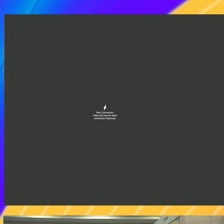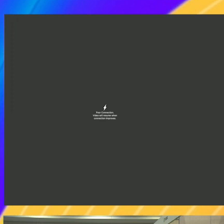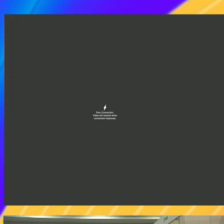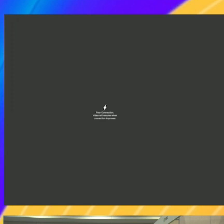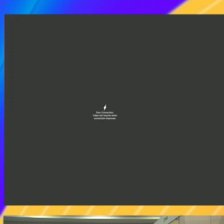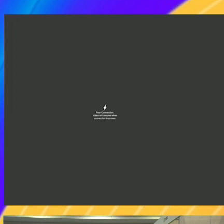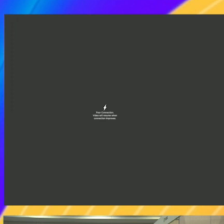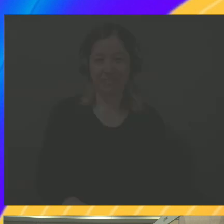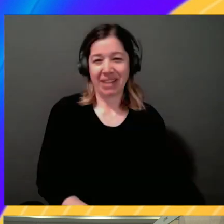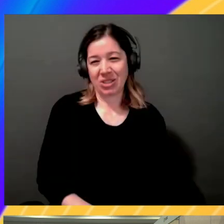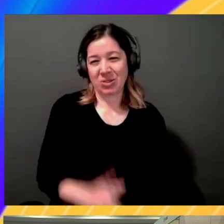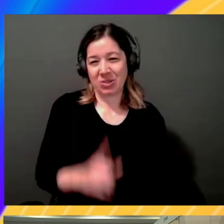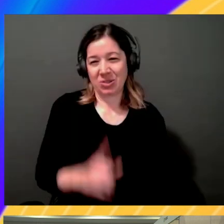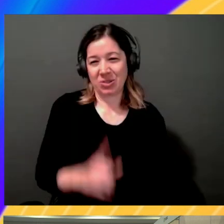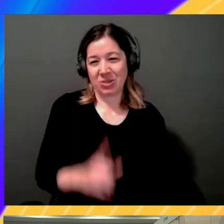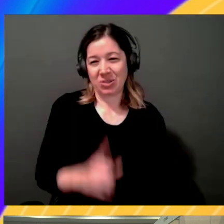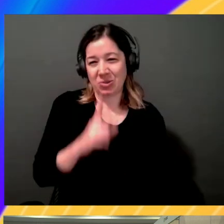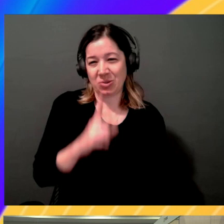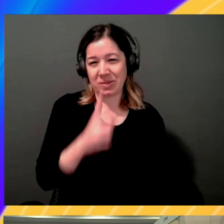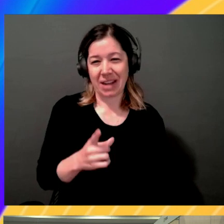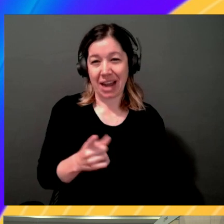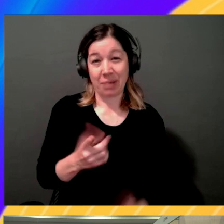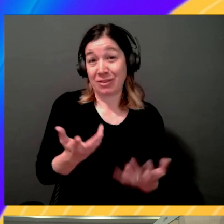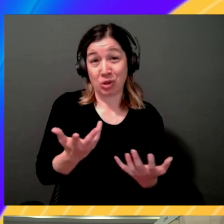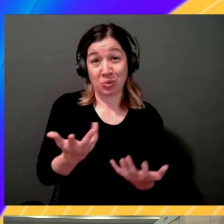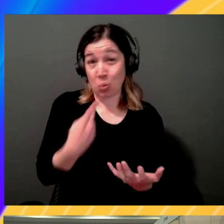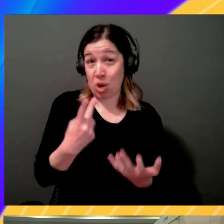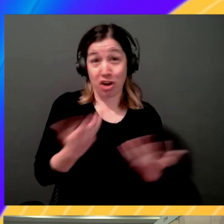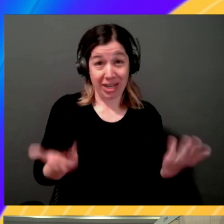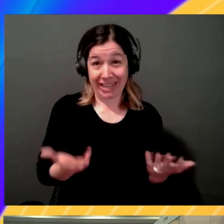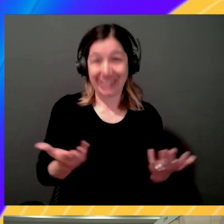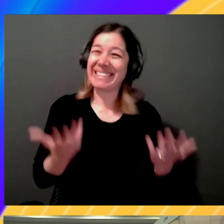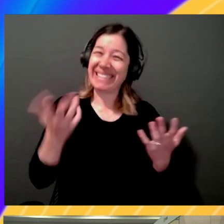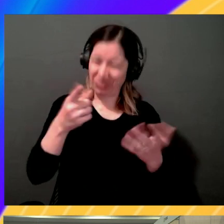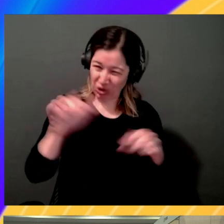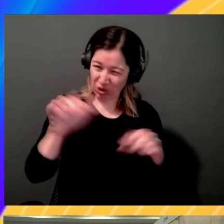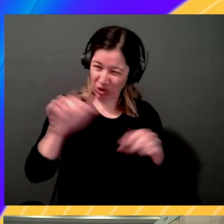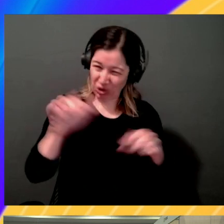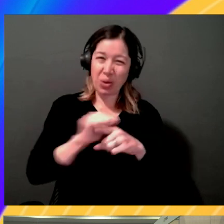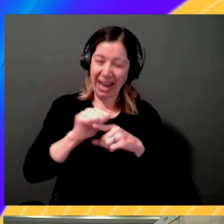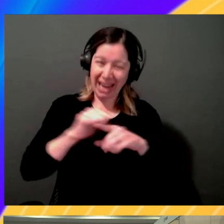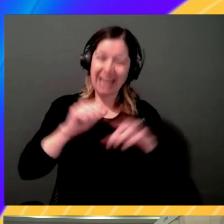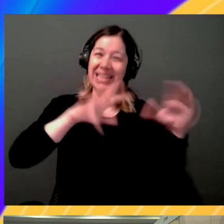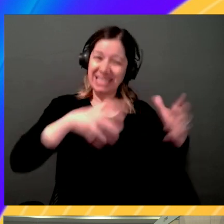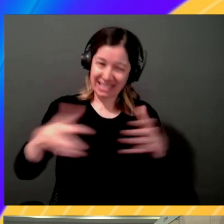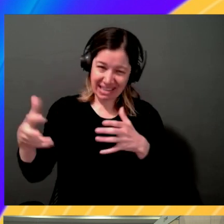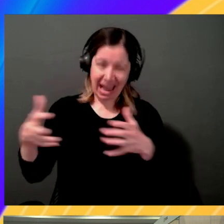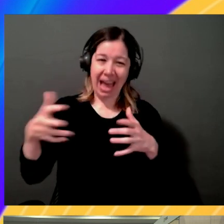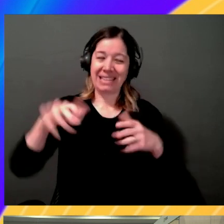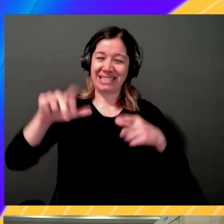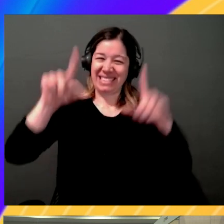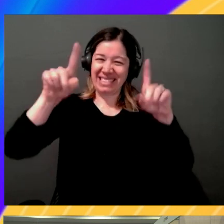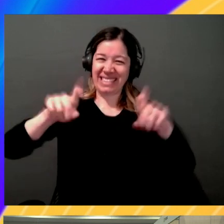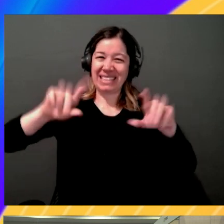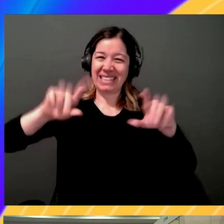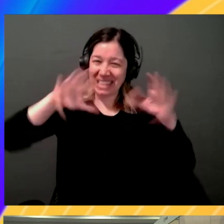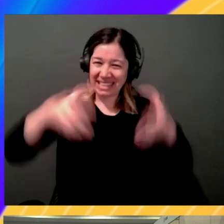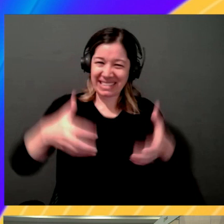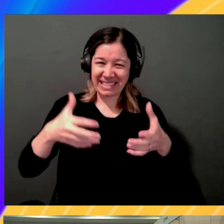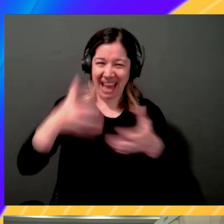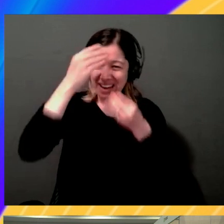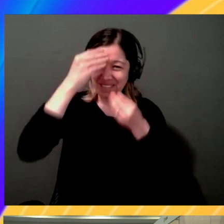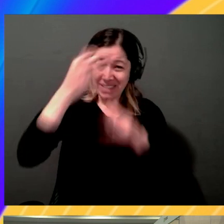basically creating a training set and a testing set of data. So it trains the model with the training set, and then it's testing it out, right?